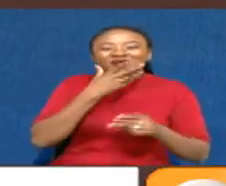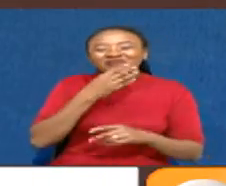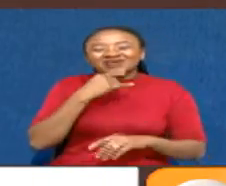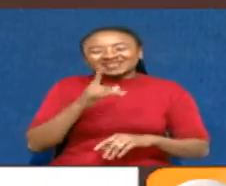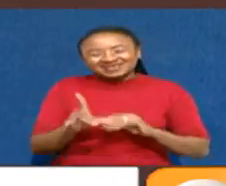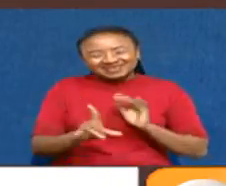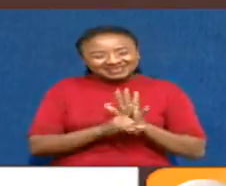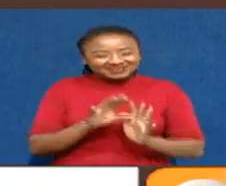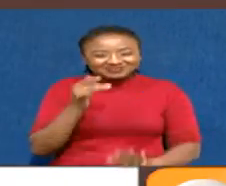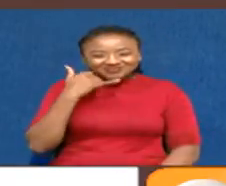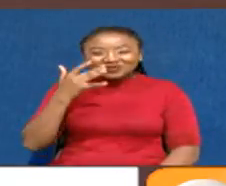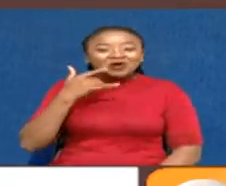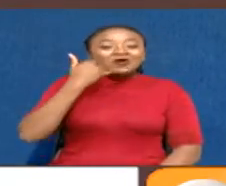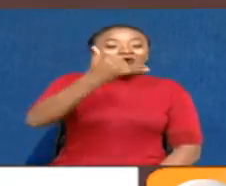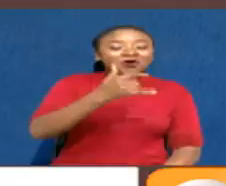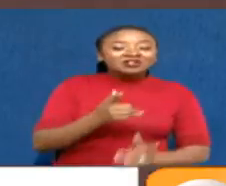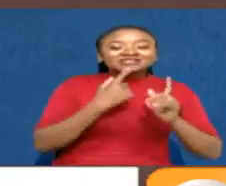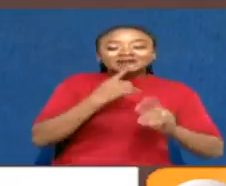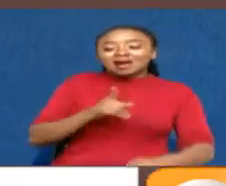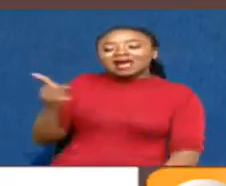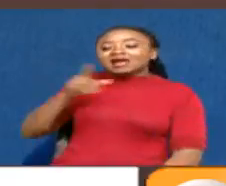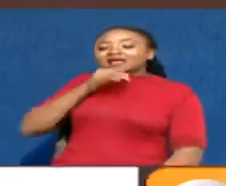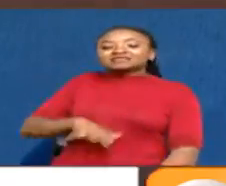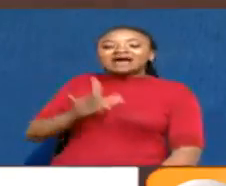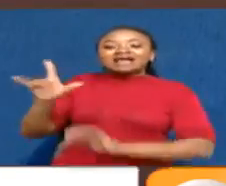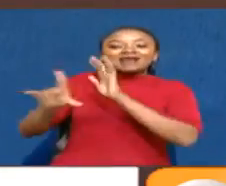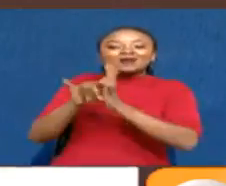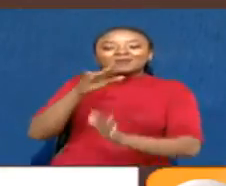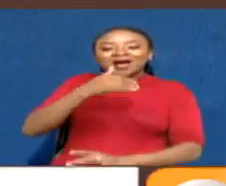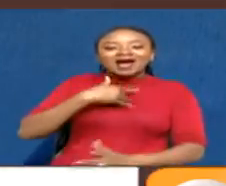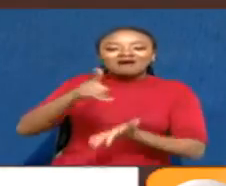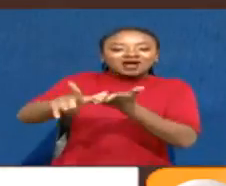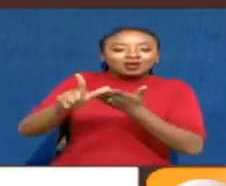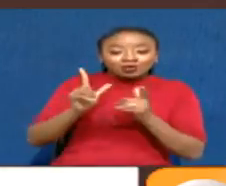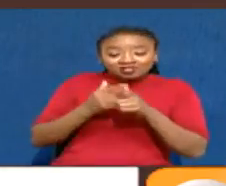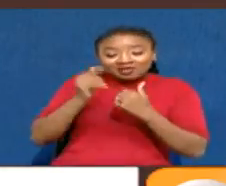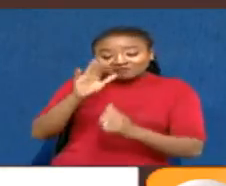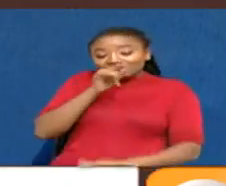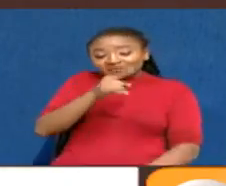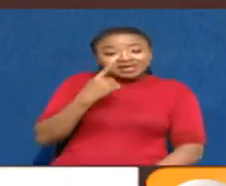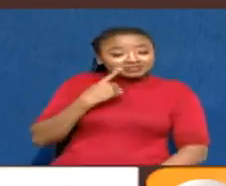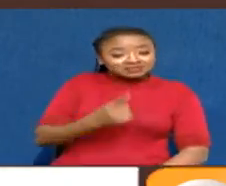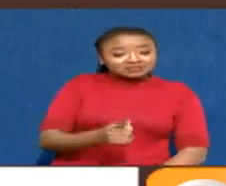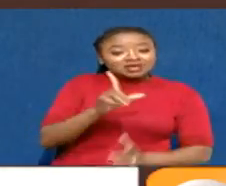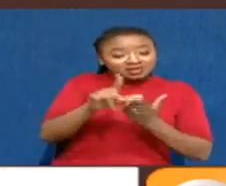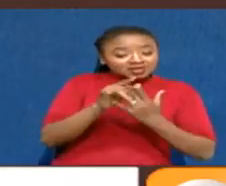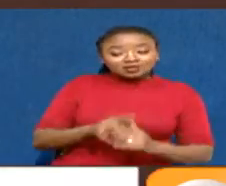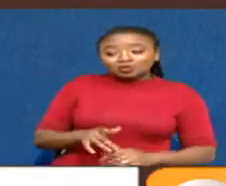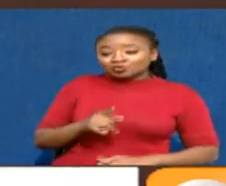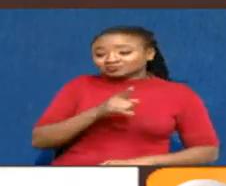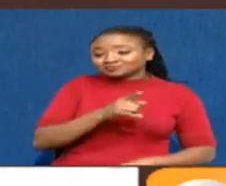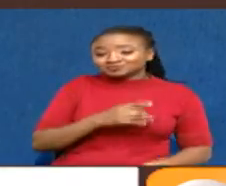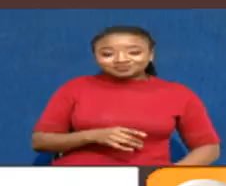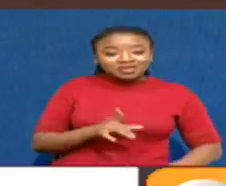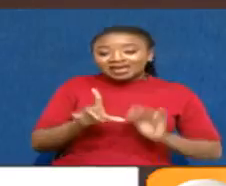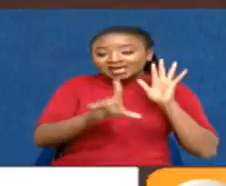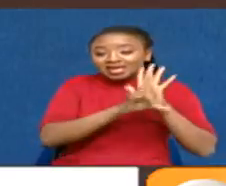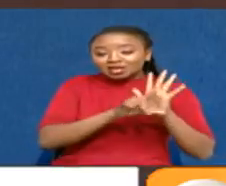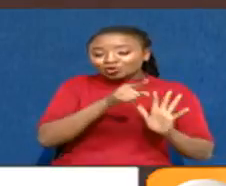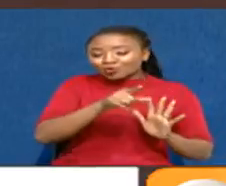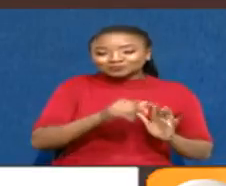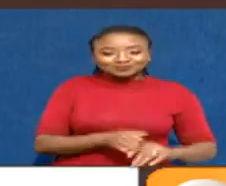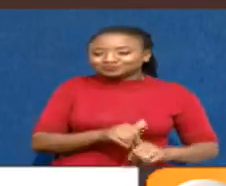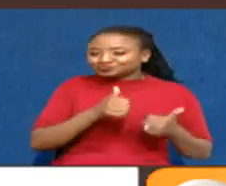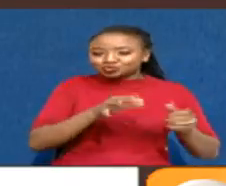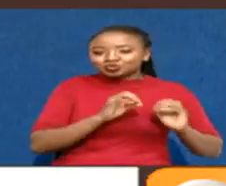phone, and that is when you will know how these in-laws can at times harass you. So it